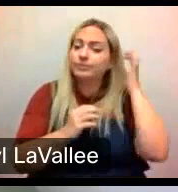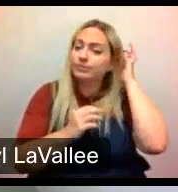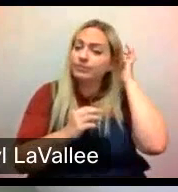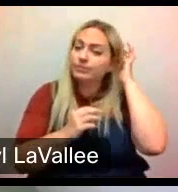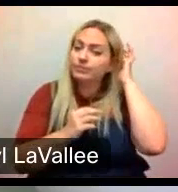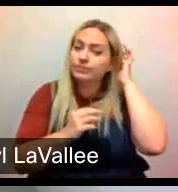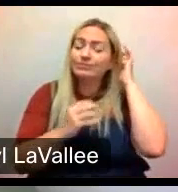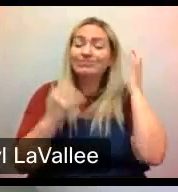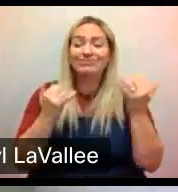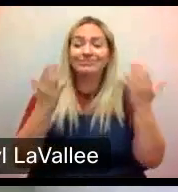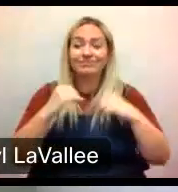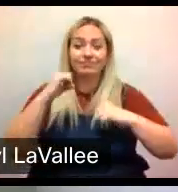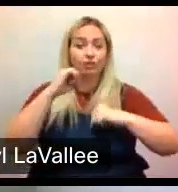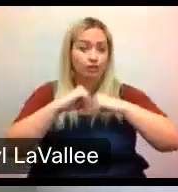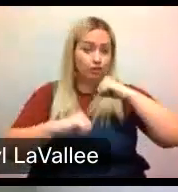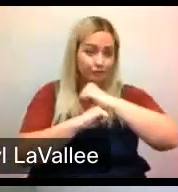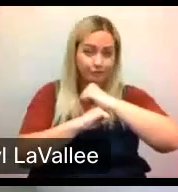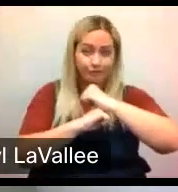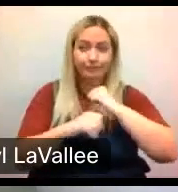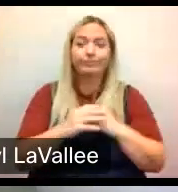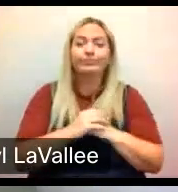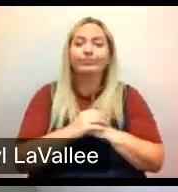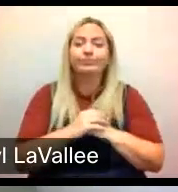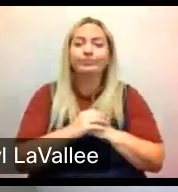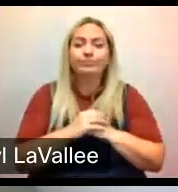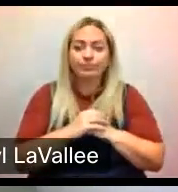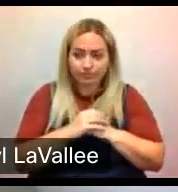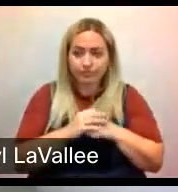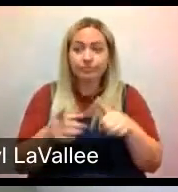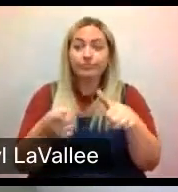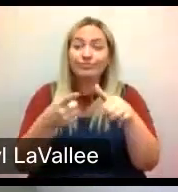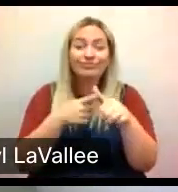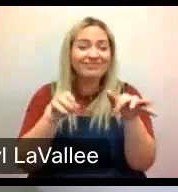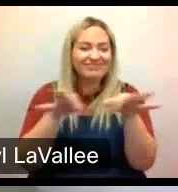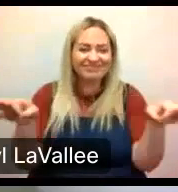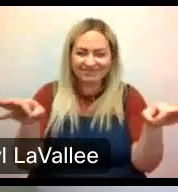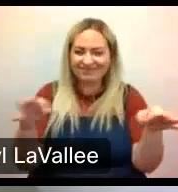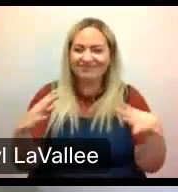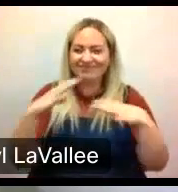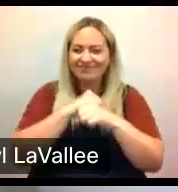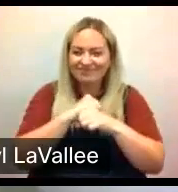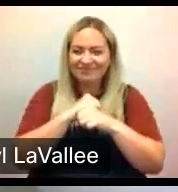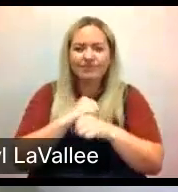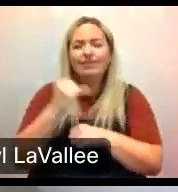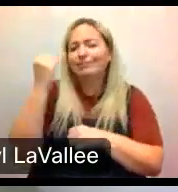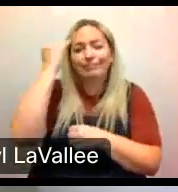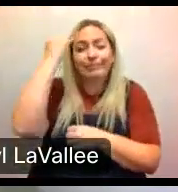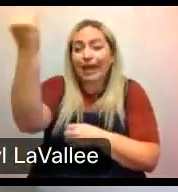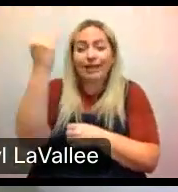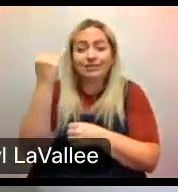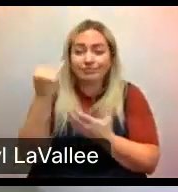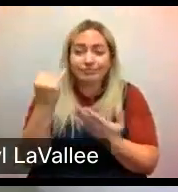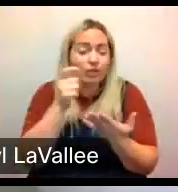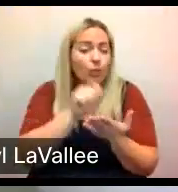Now let's talk about the structure. So the first sentence of a summary, let's imagine we're writing a